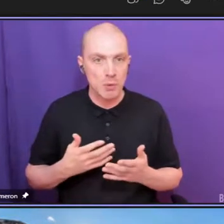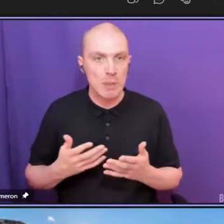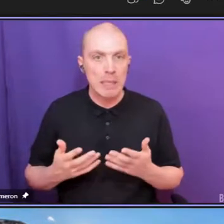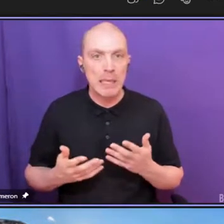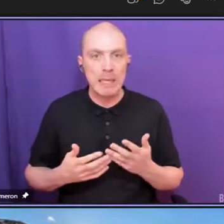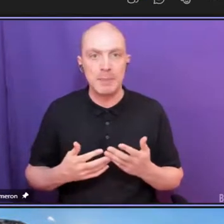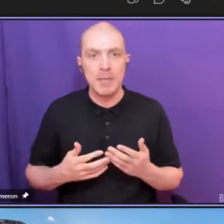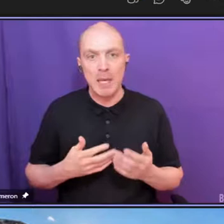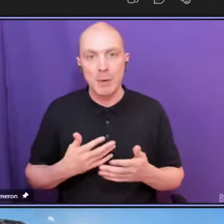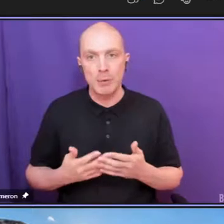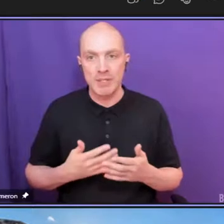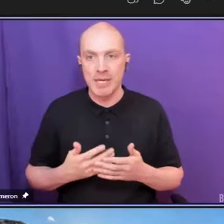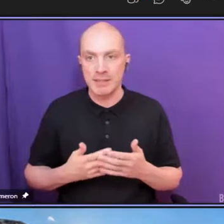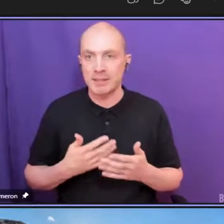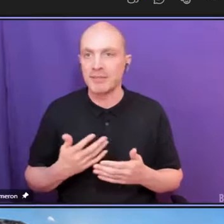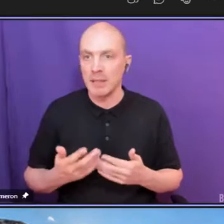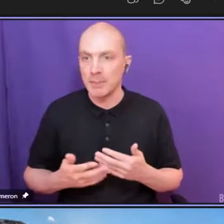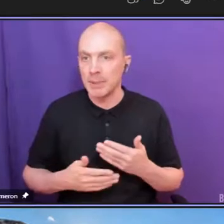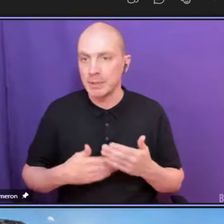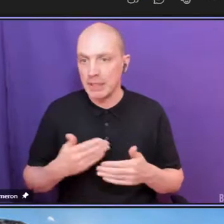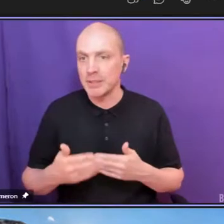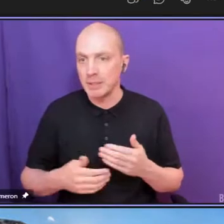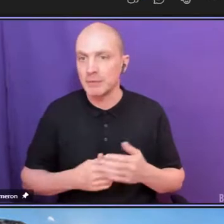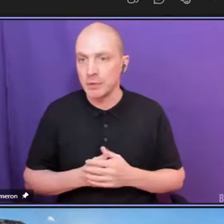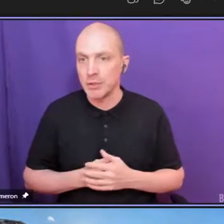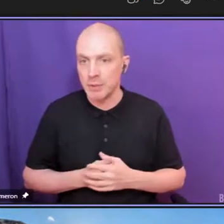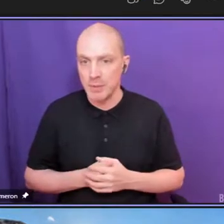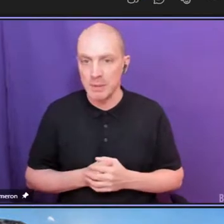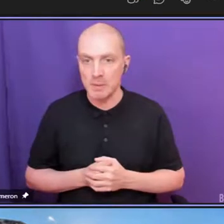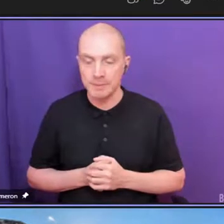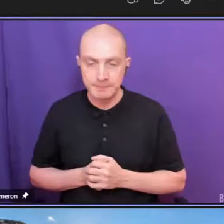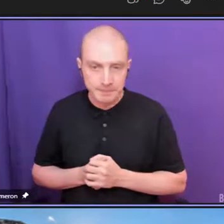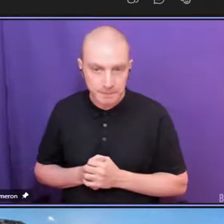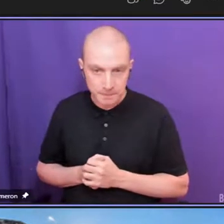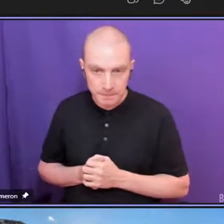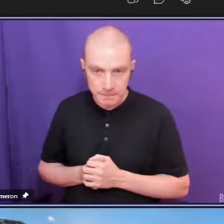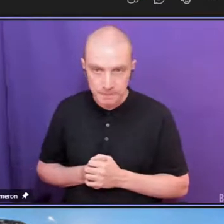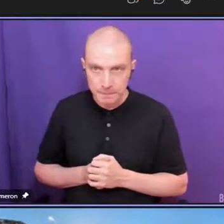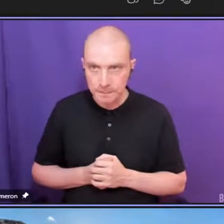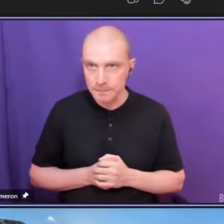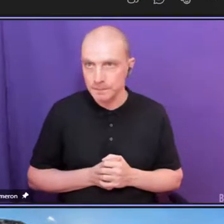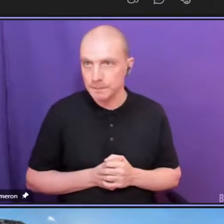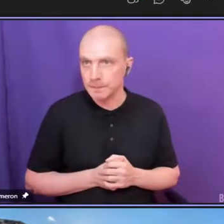but also how those threats are developing into the future as well.